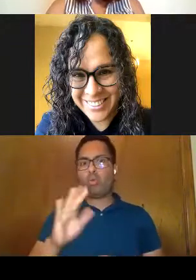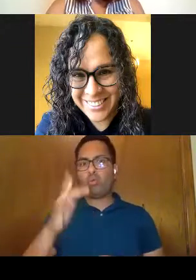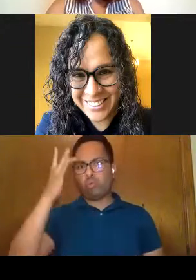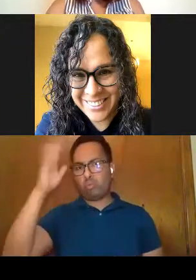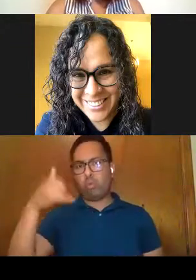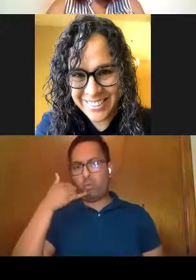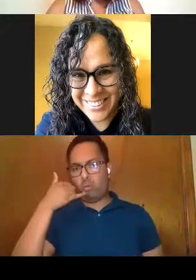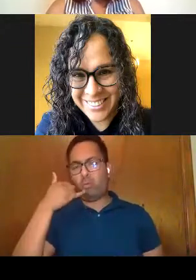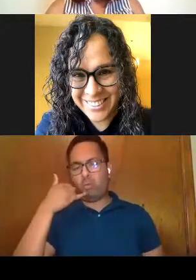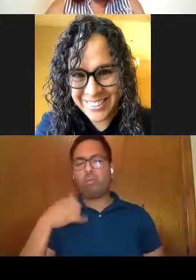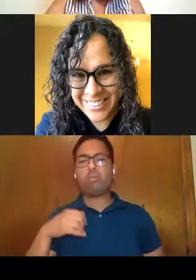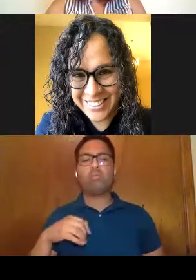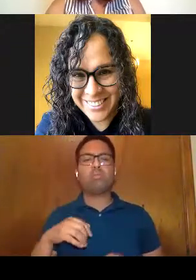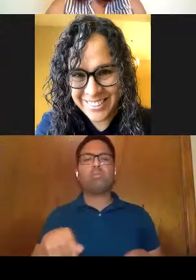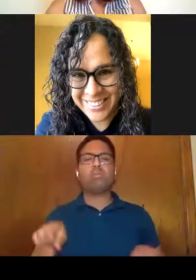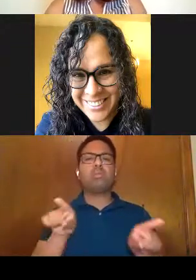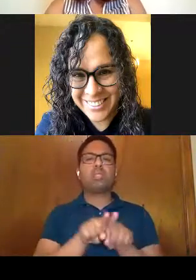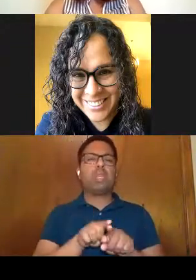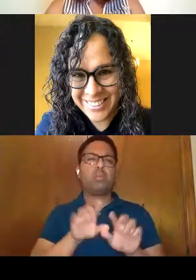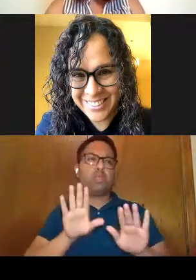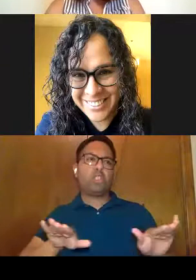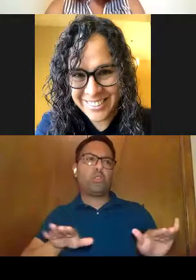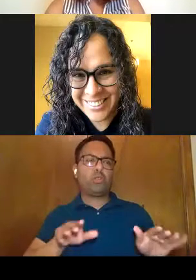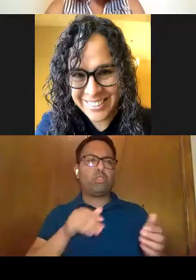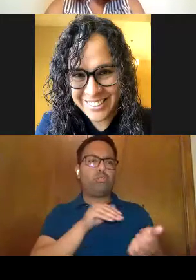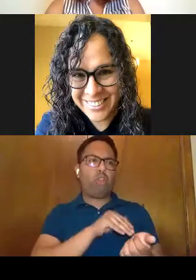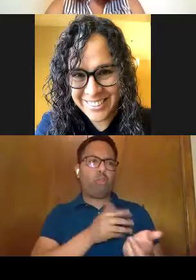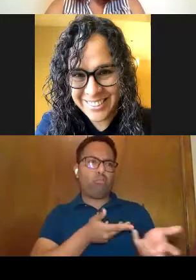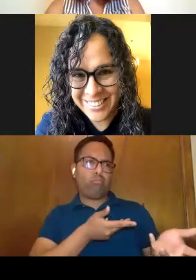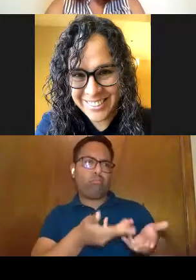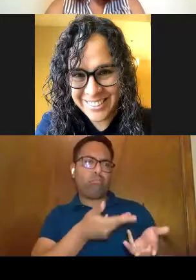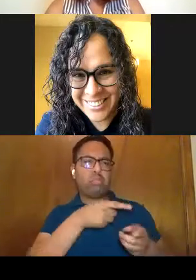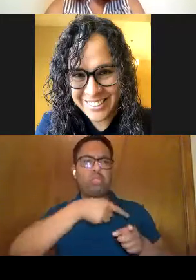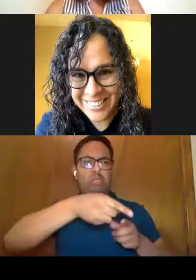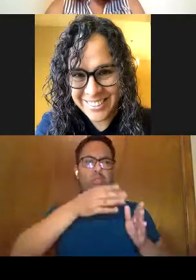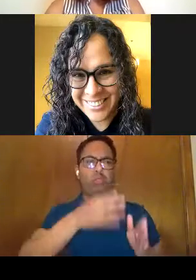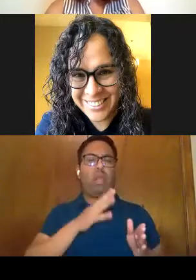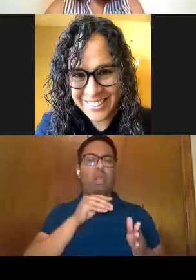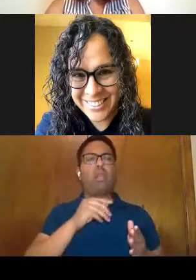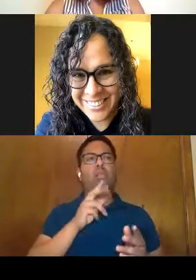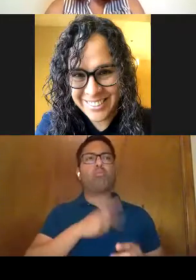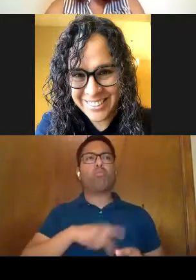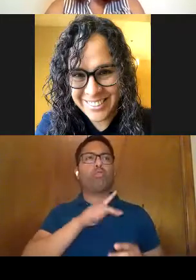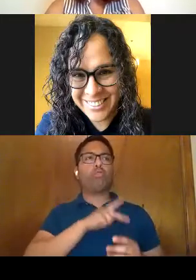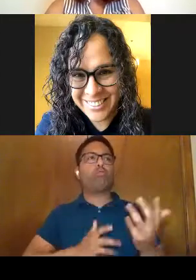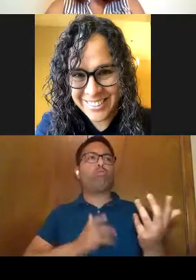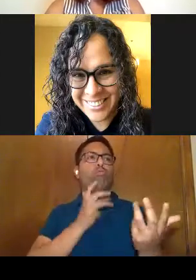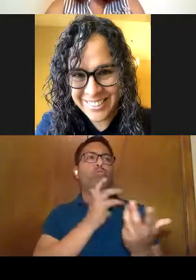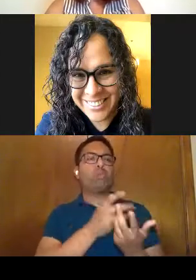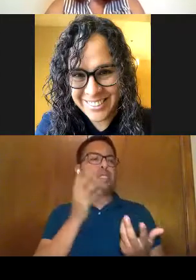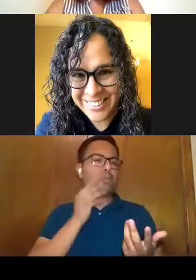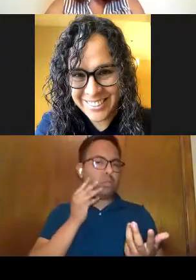It's the same pediatric expertise and personalized experience that you expect from Children's